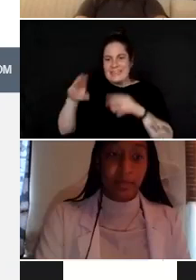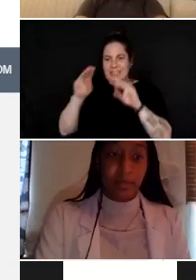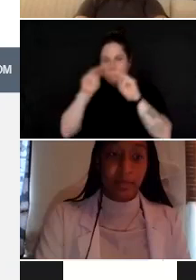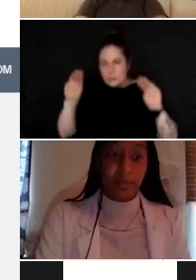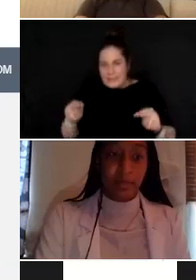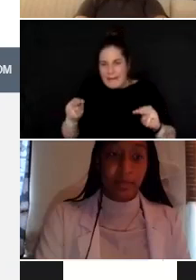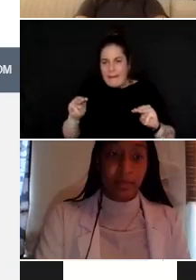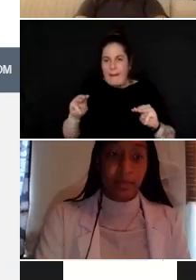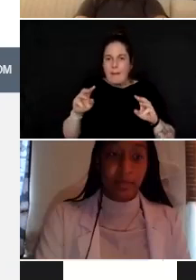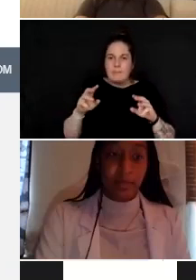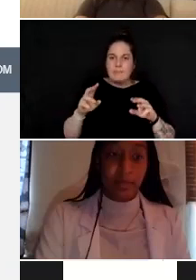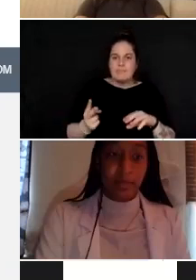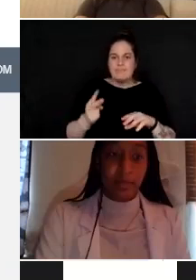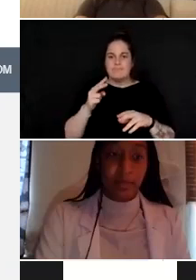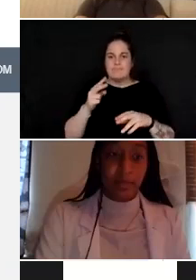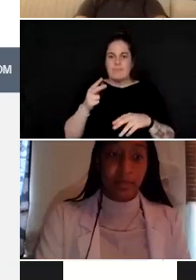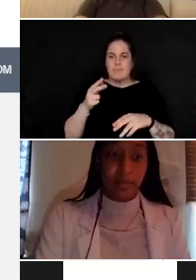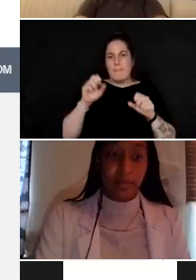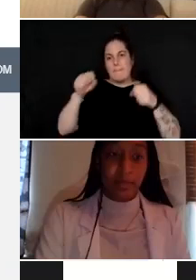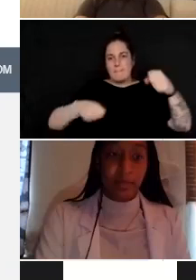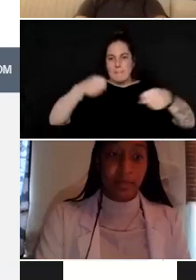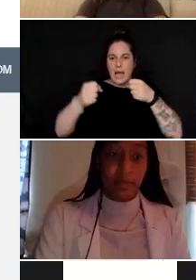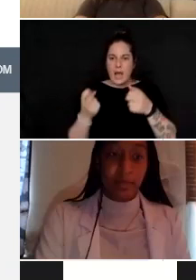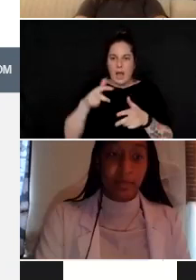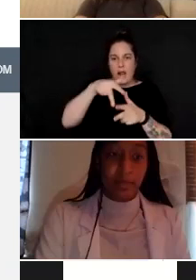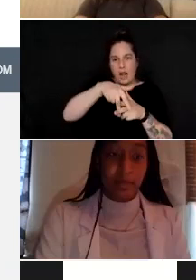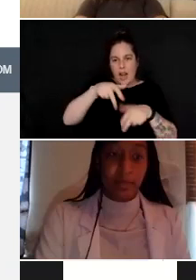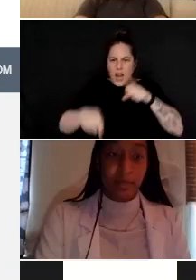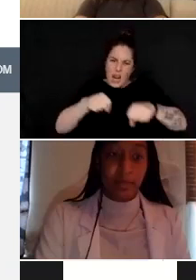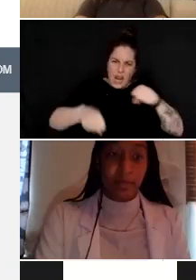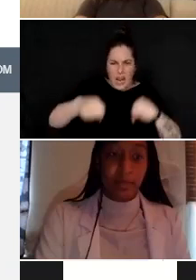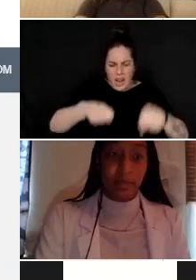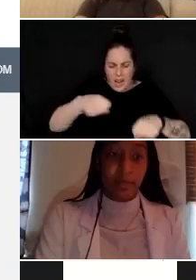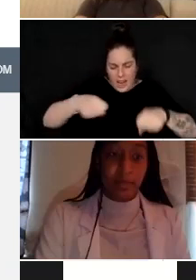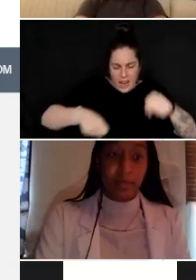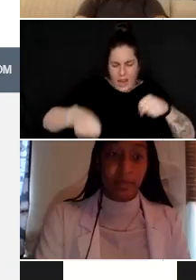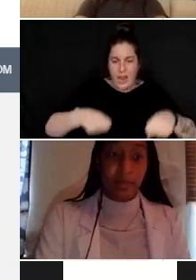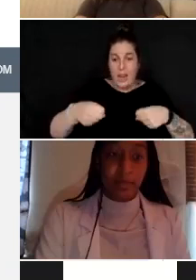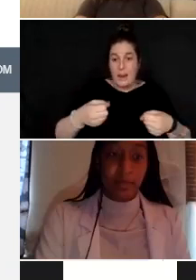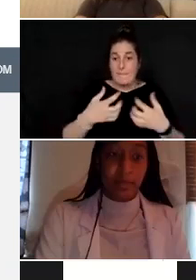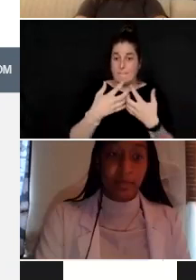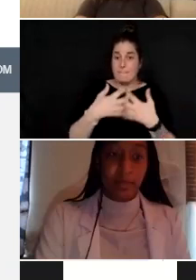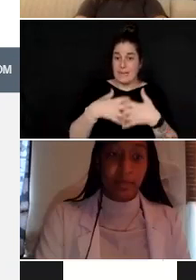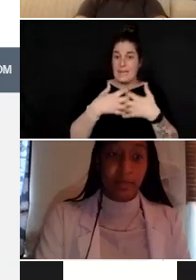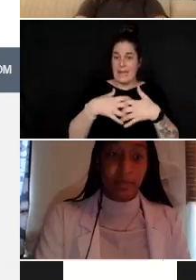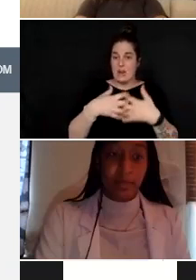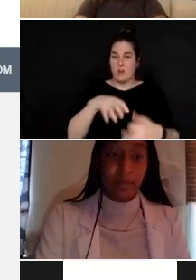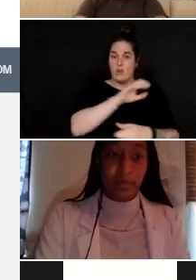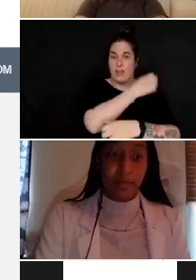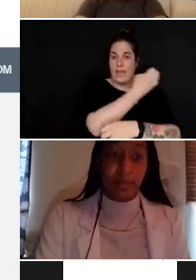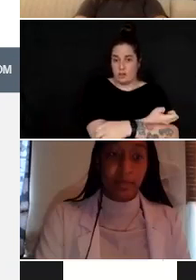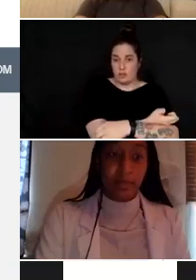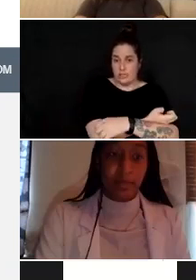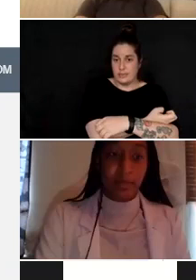get on the bike, they pedal, and so that's mechanical, right? That's mechanical energy, because